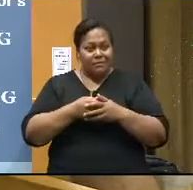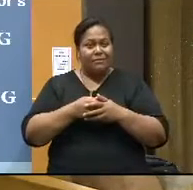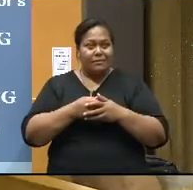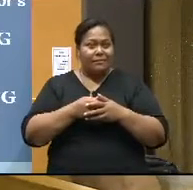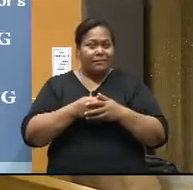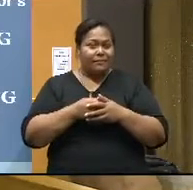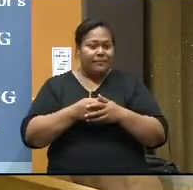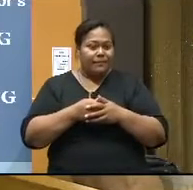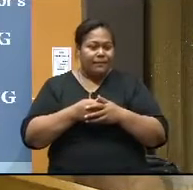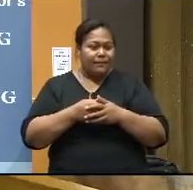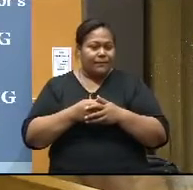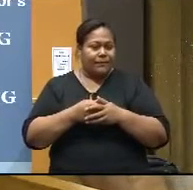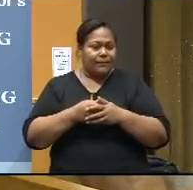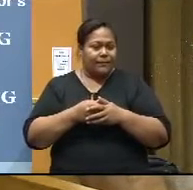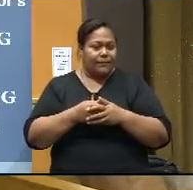forward.